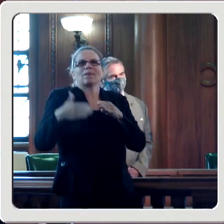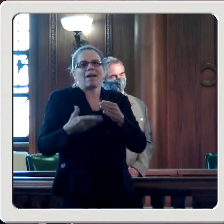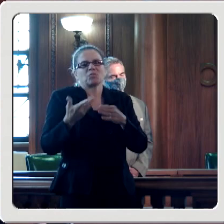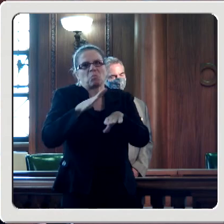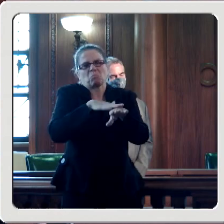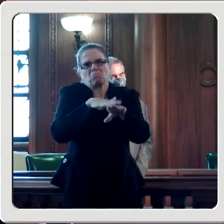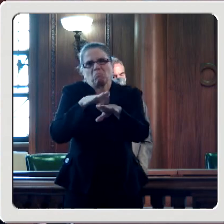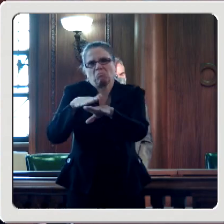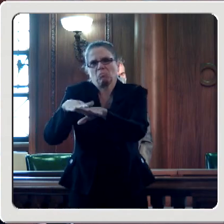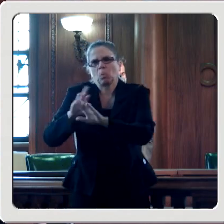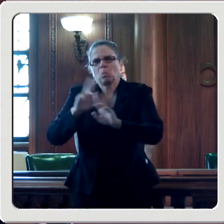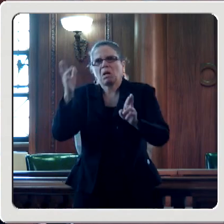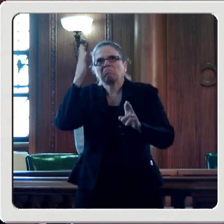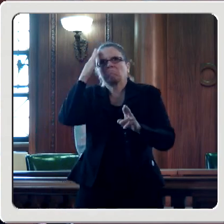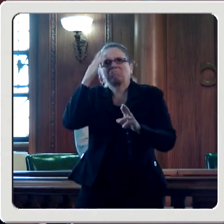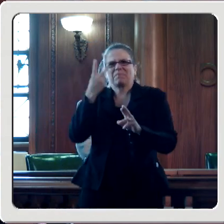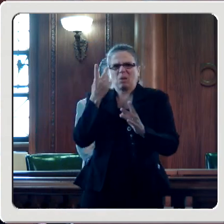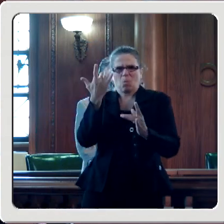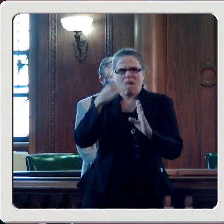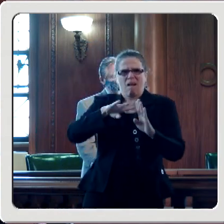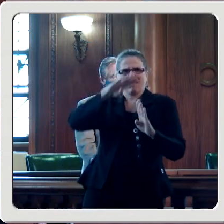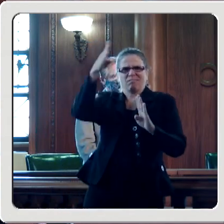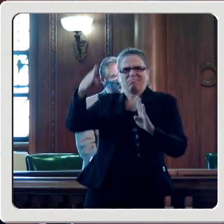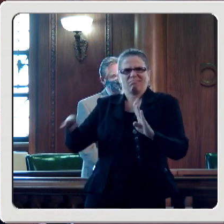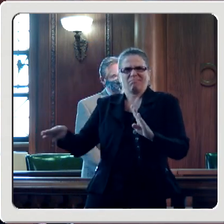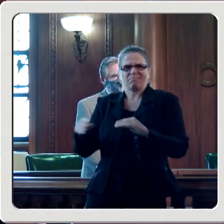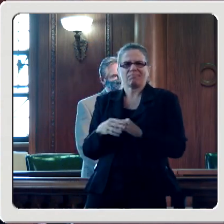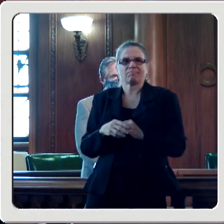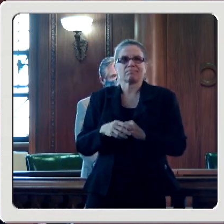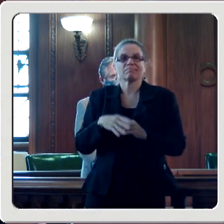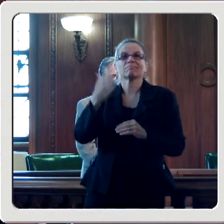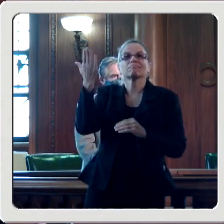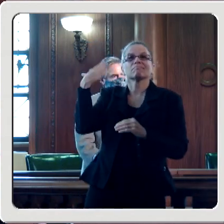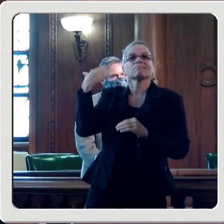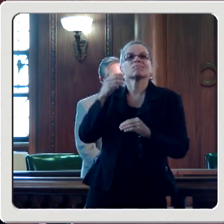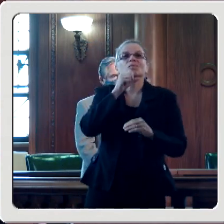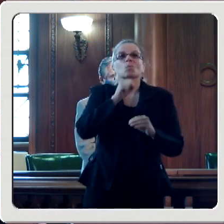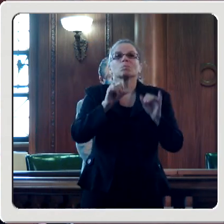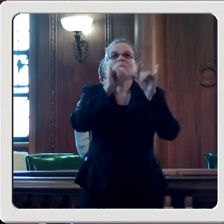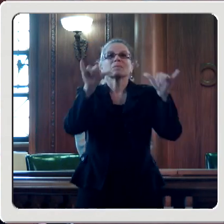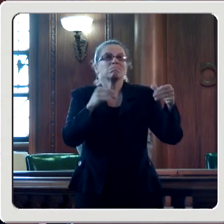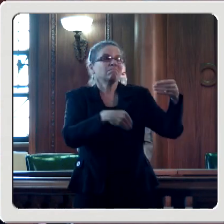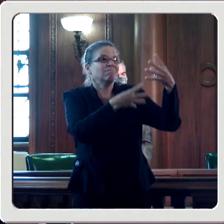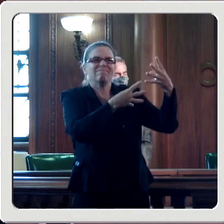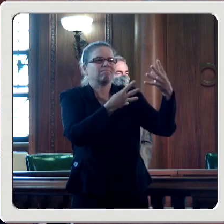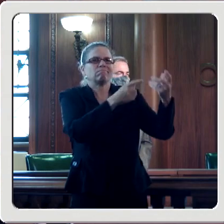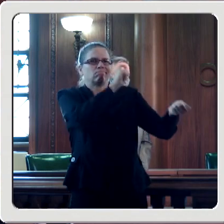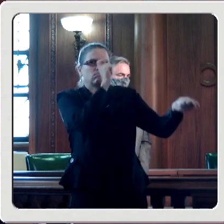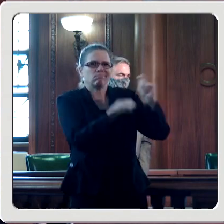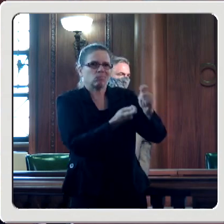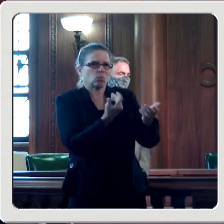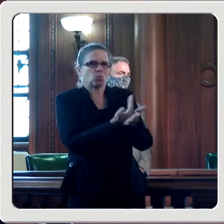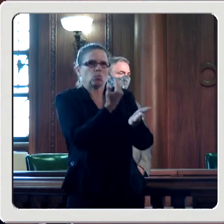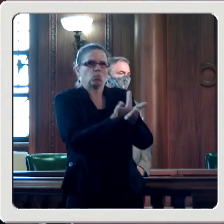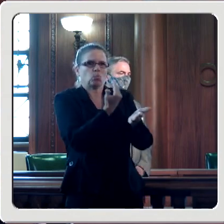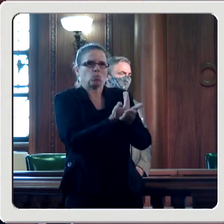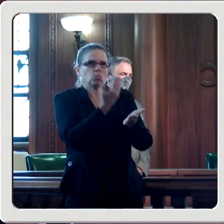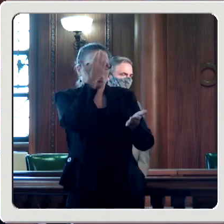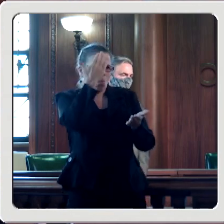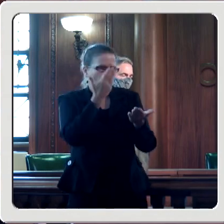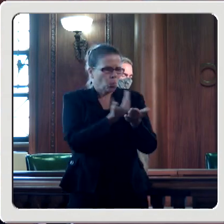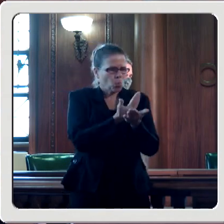certainly will make sure that we are keeping an eye on those numbers. As the